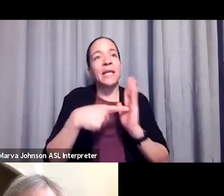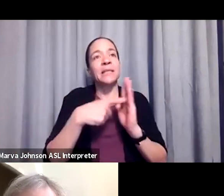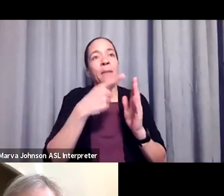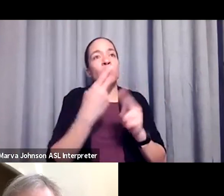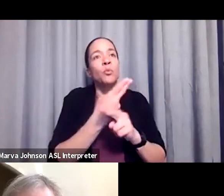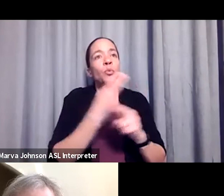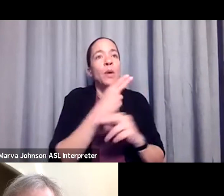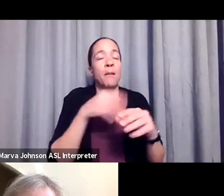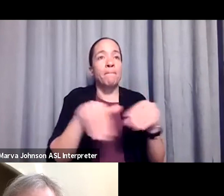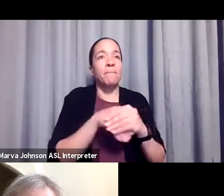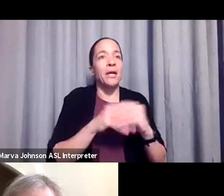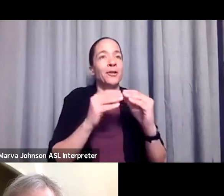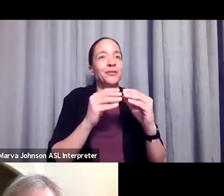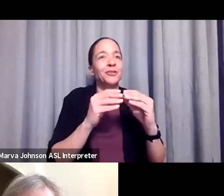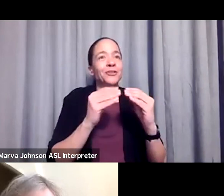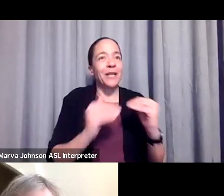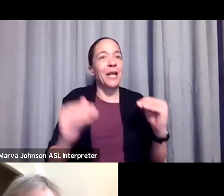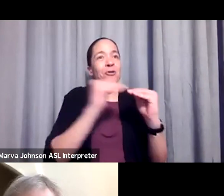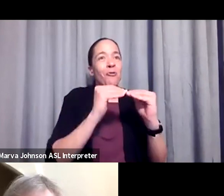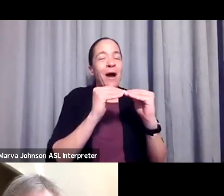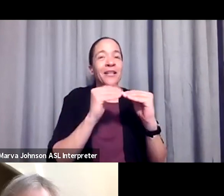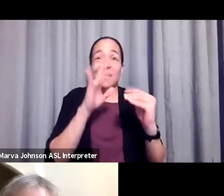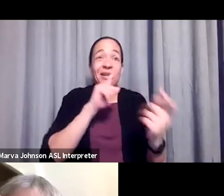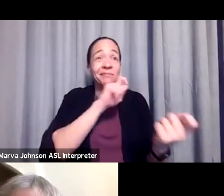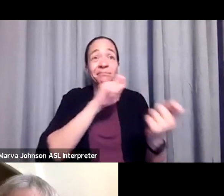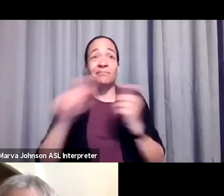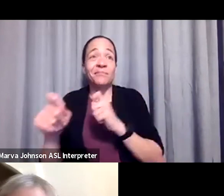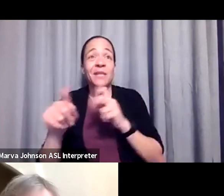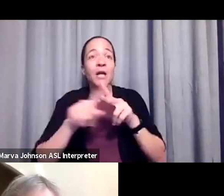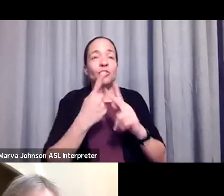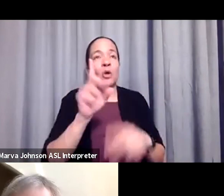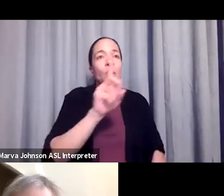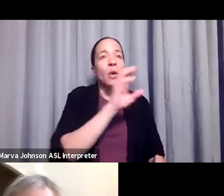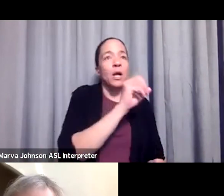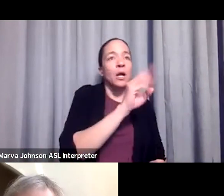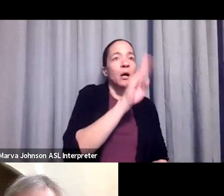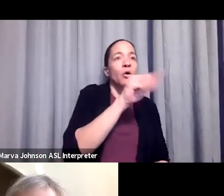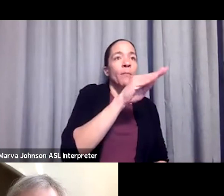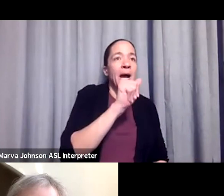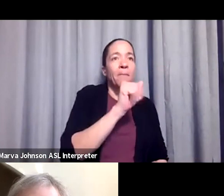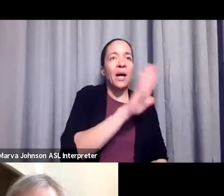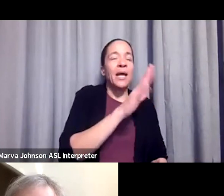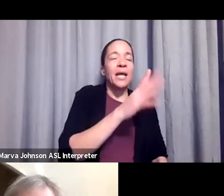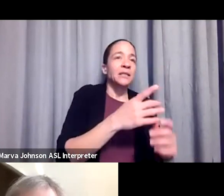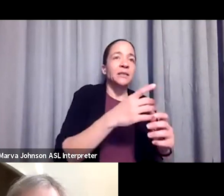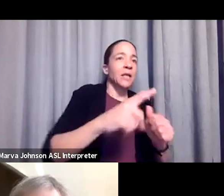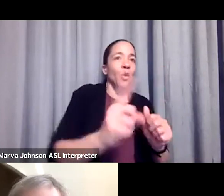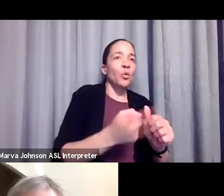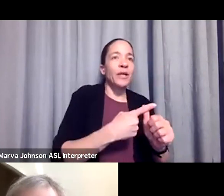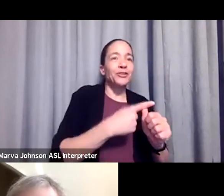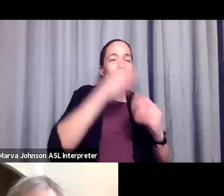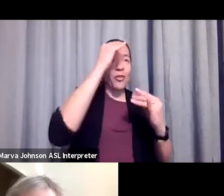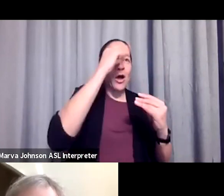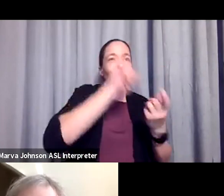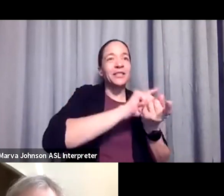Massive shift in the narrative around what was possible, starting with where President Obama was and where he was by the time he left office. And that does begin, as we